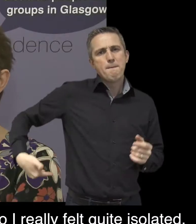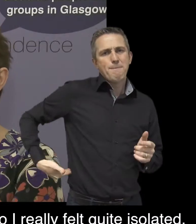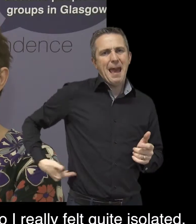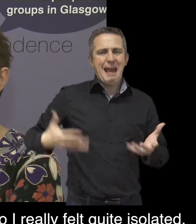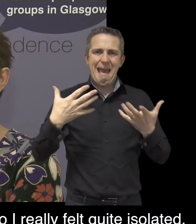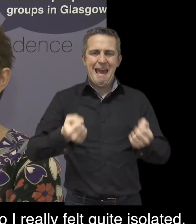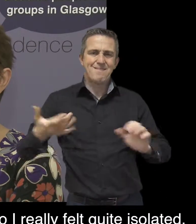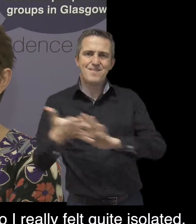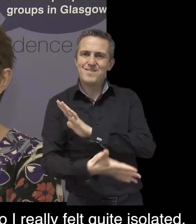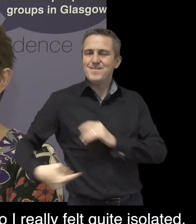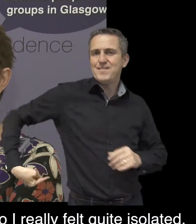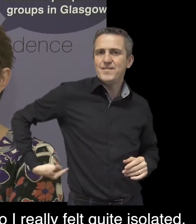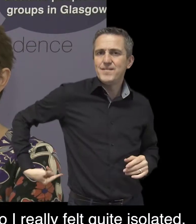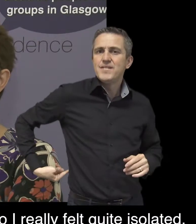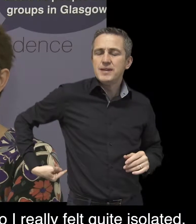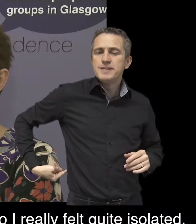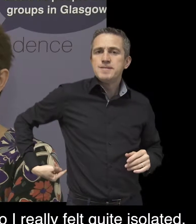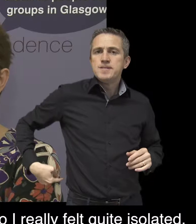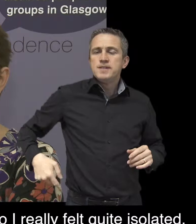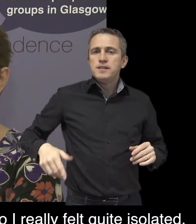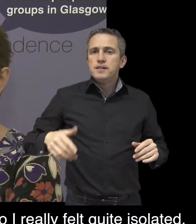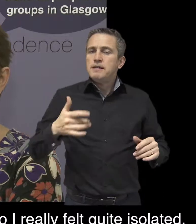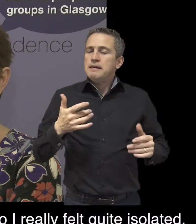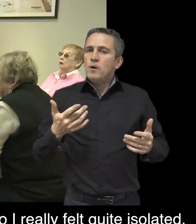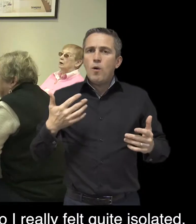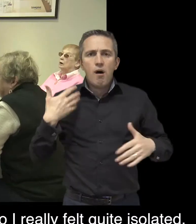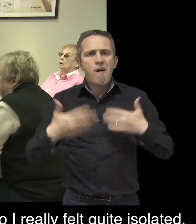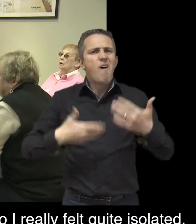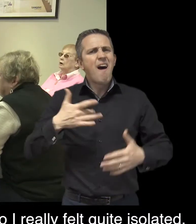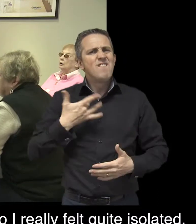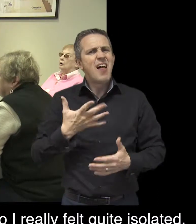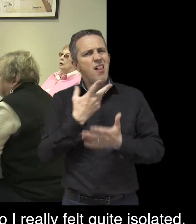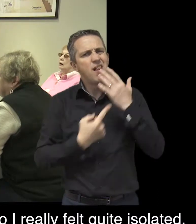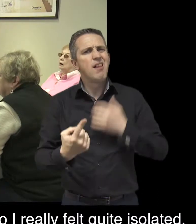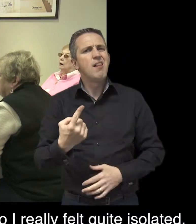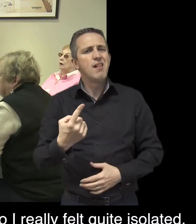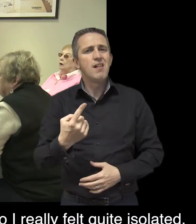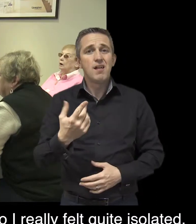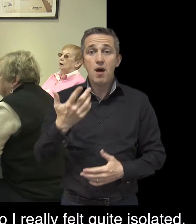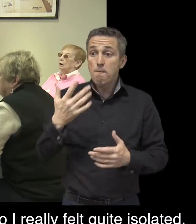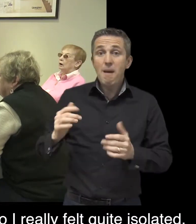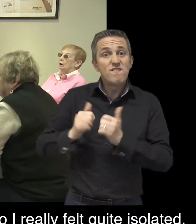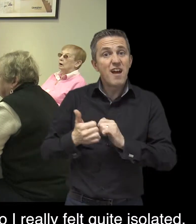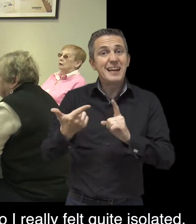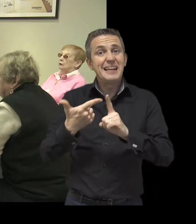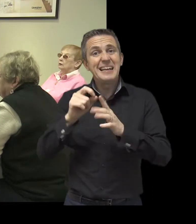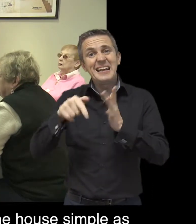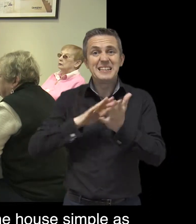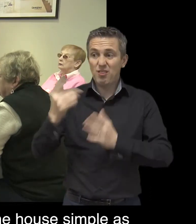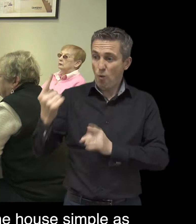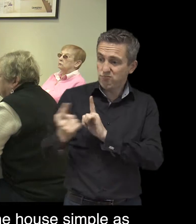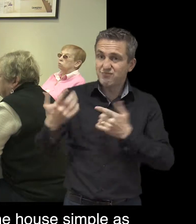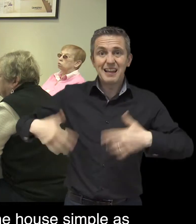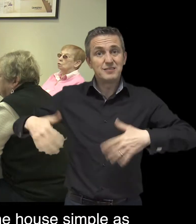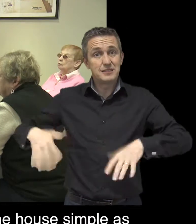my spine. So I really felt quite isolated. The only person I really saw was Edith, my friend Edith. My